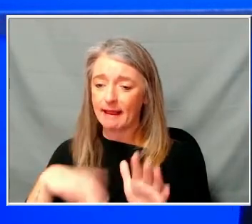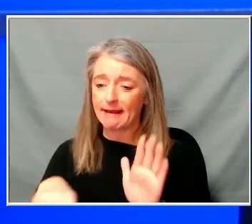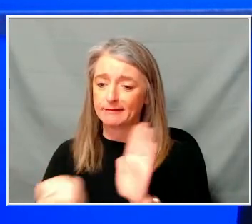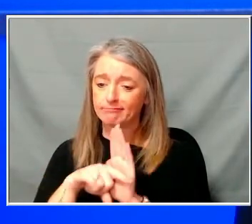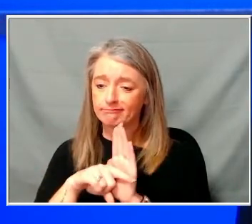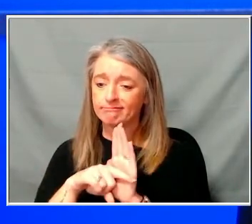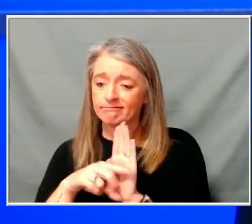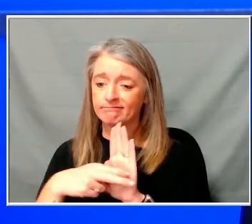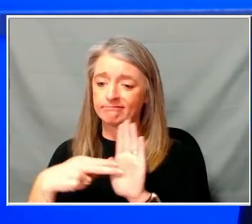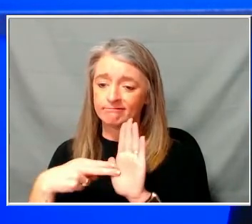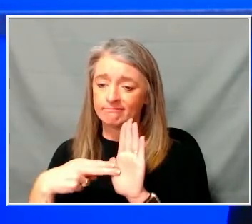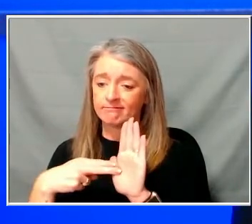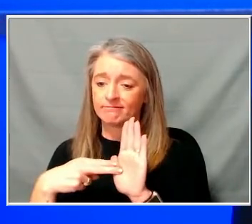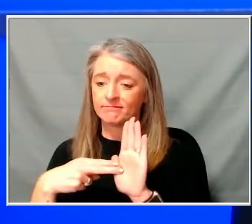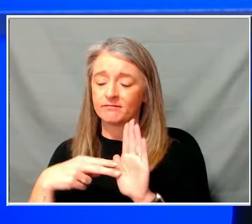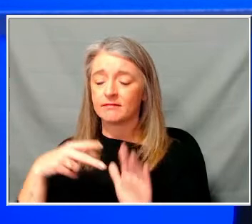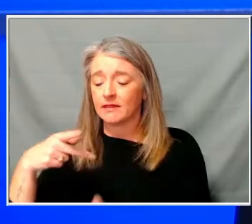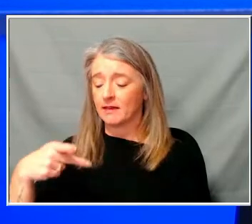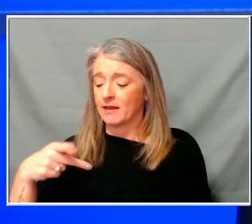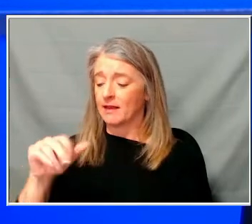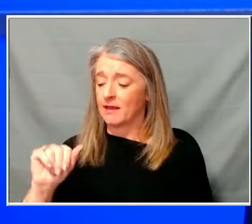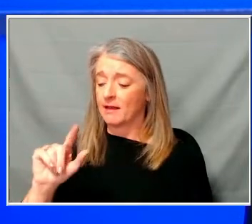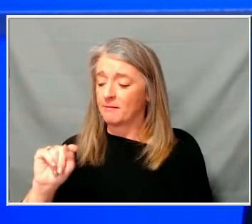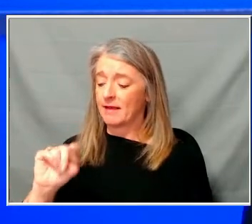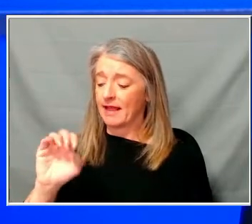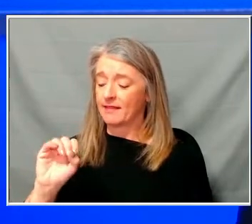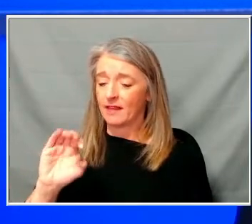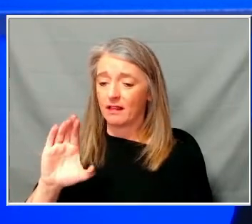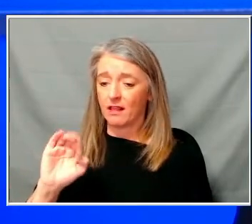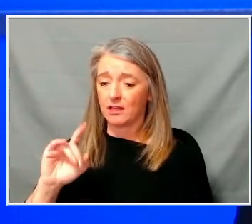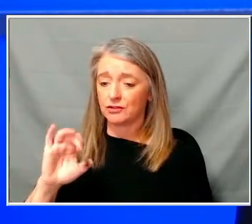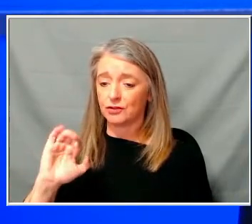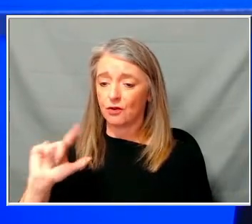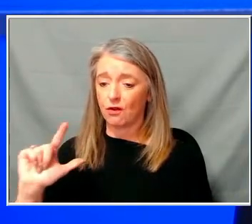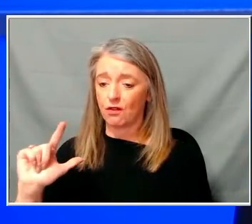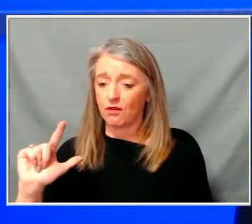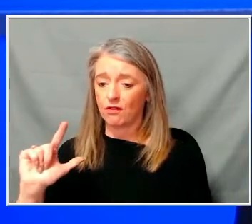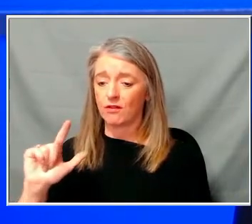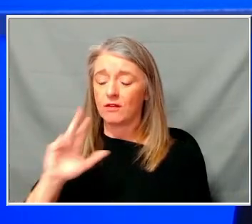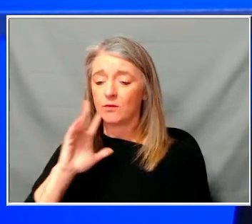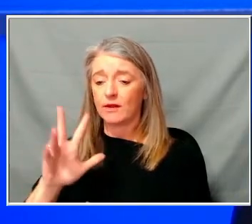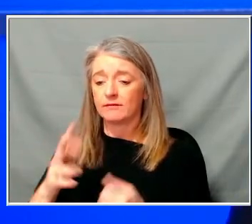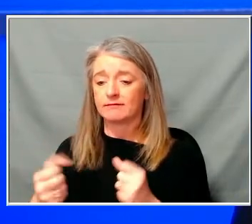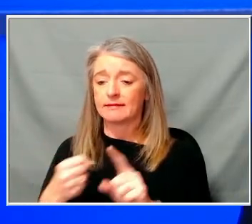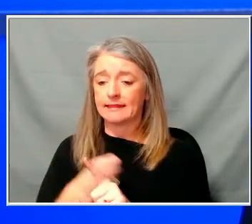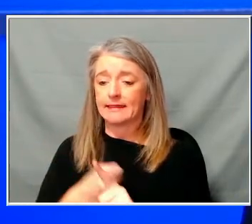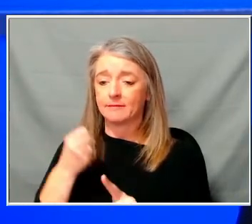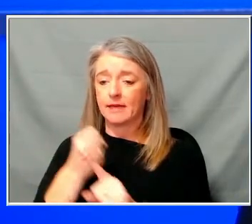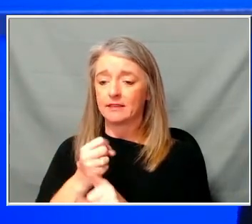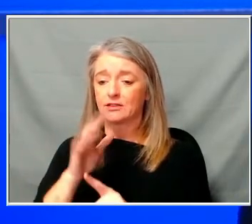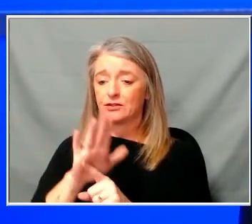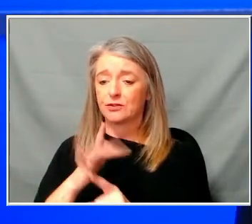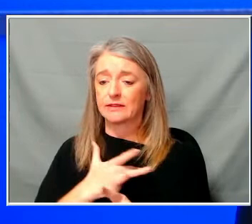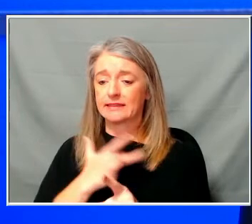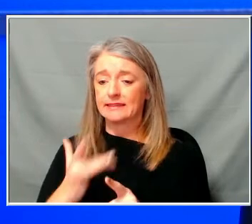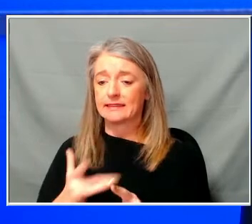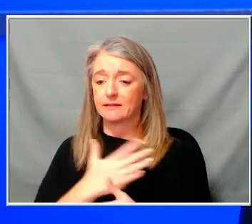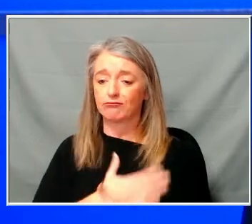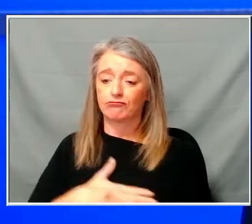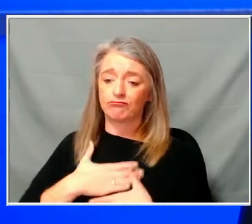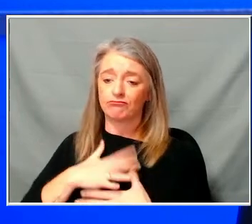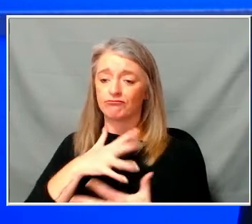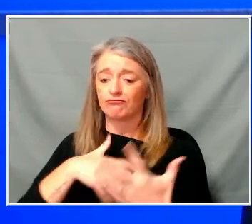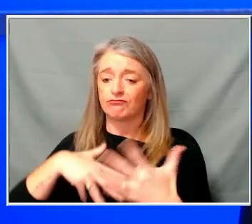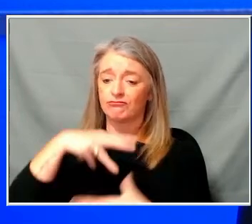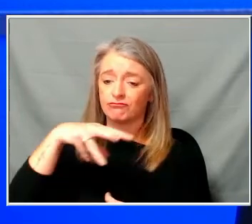over to pathological, that's where it starts actually like impacting your overall sense of pleasure, your engagement in your life, your